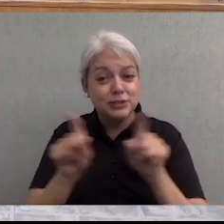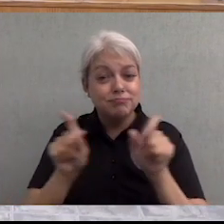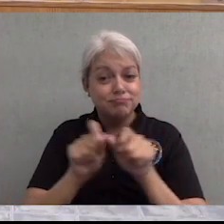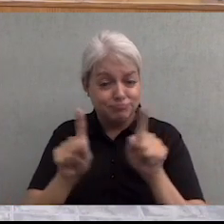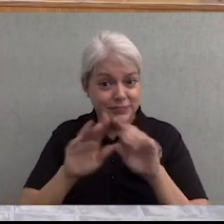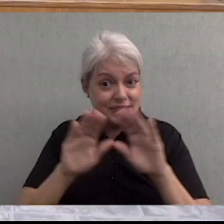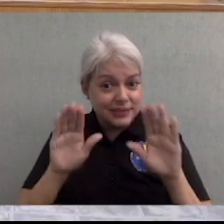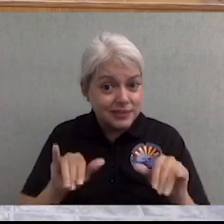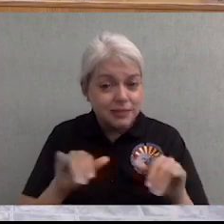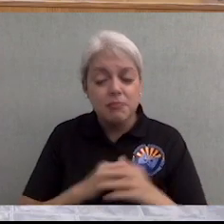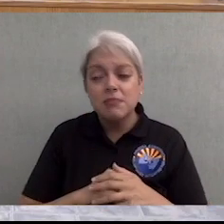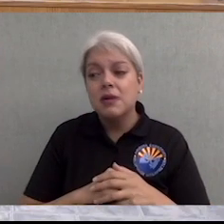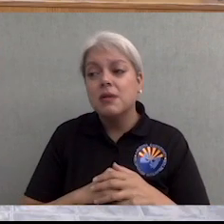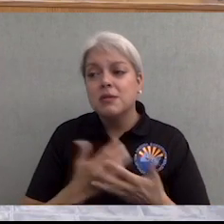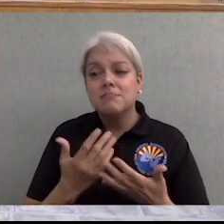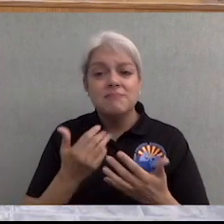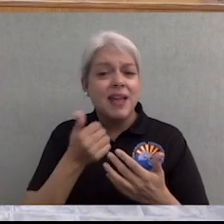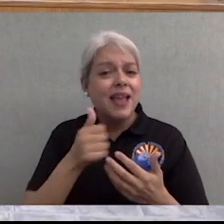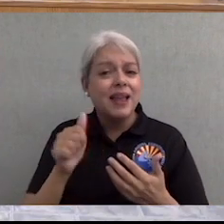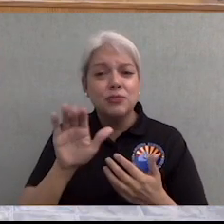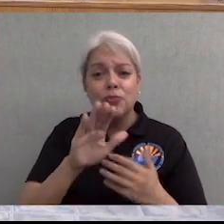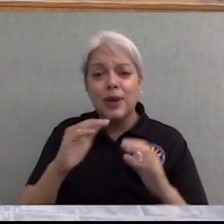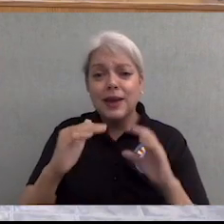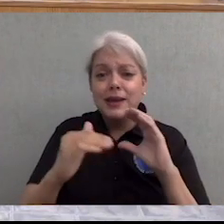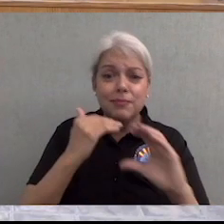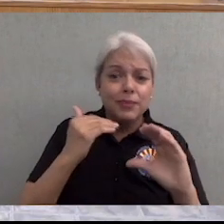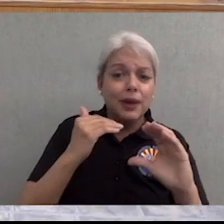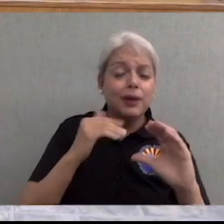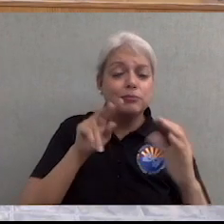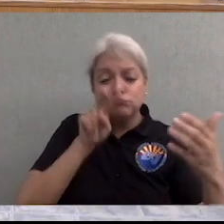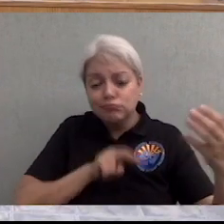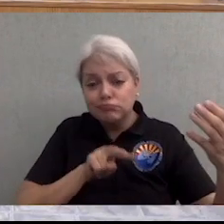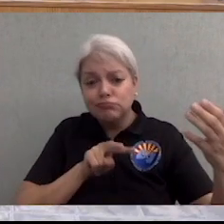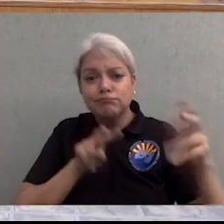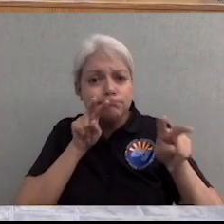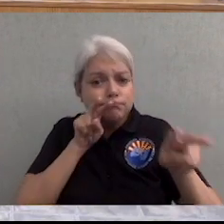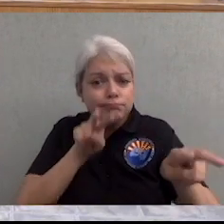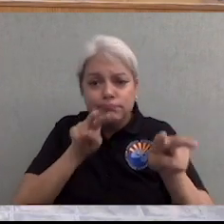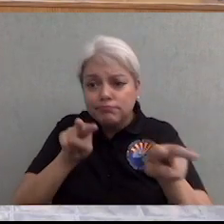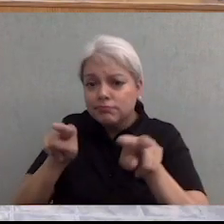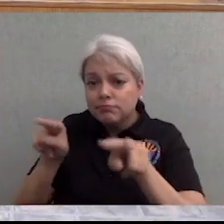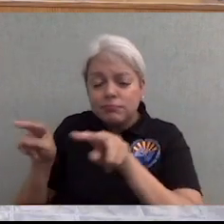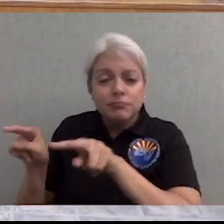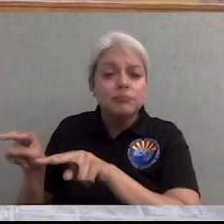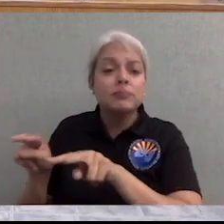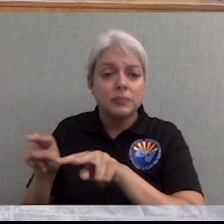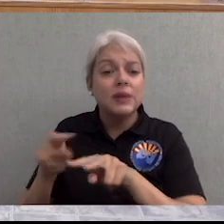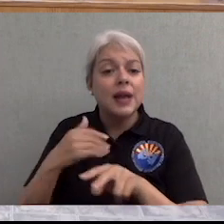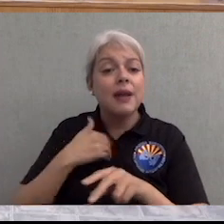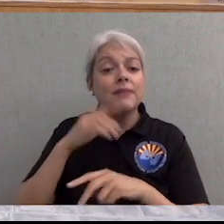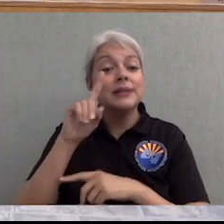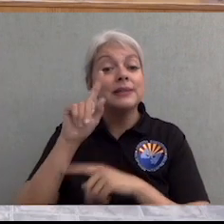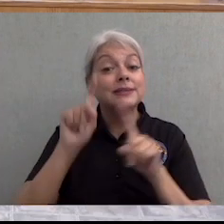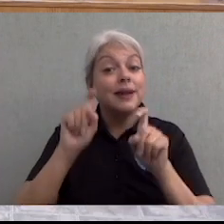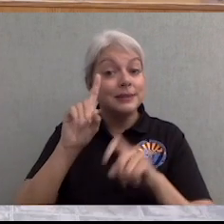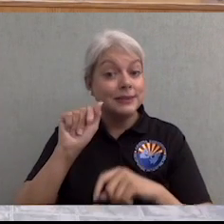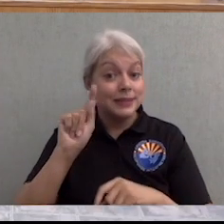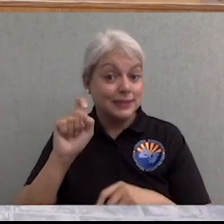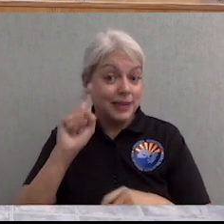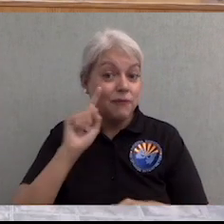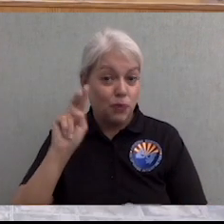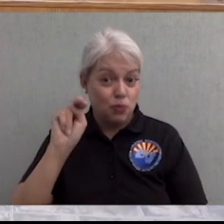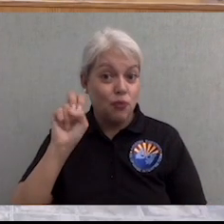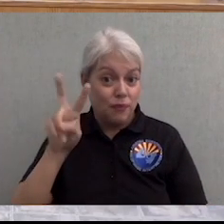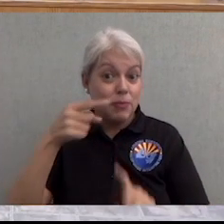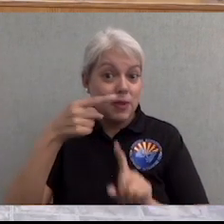any of your emails that we have testing dates for November. I'm just going to go over them real quick. Thursday,